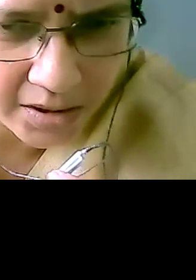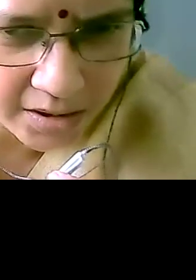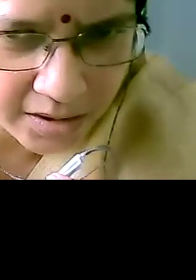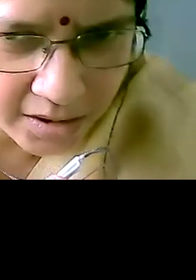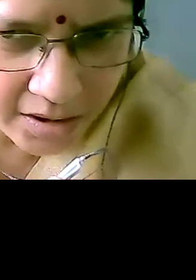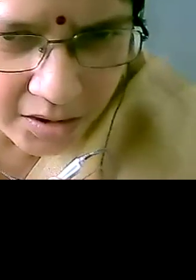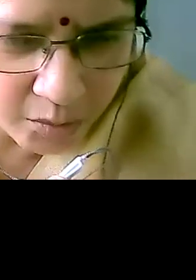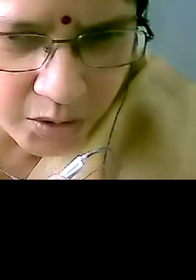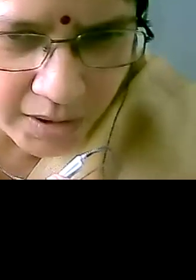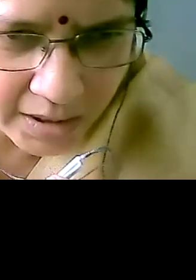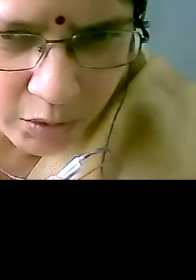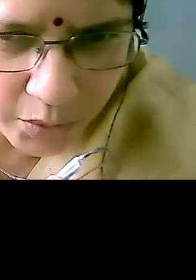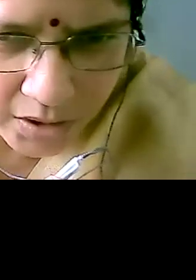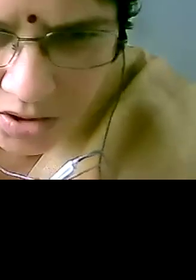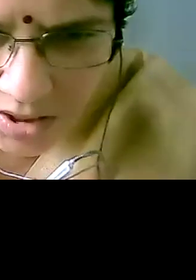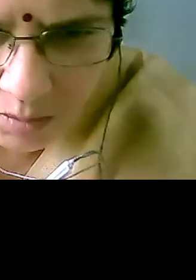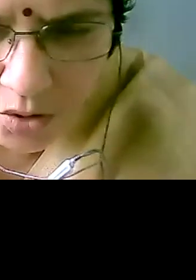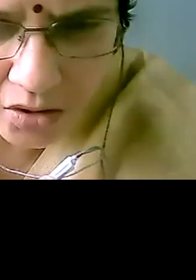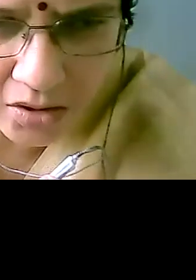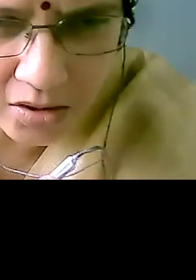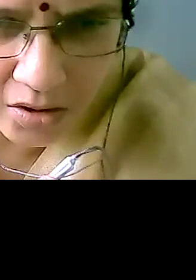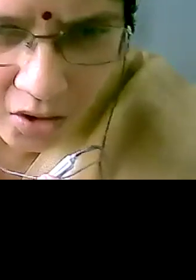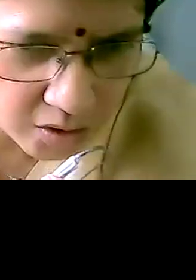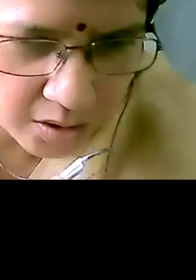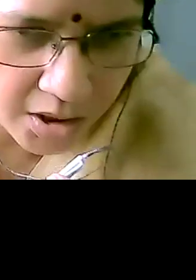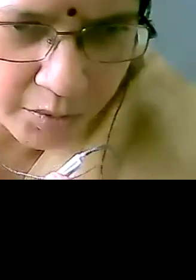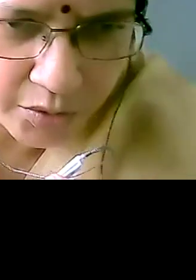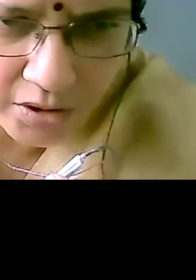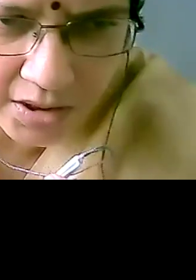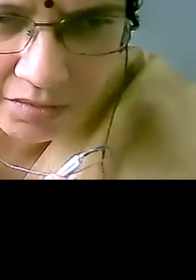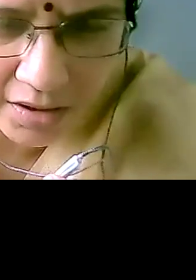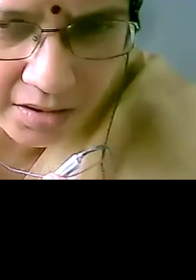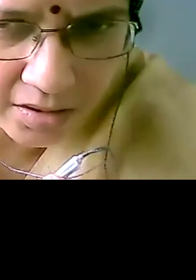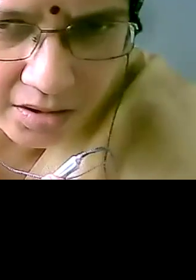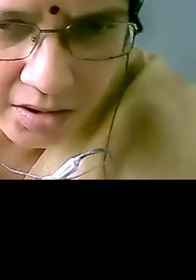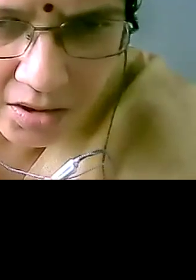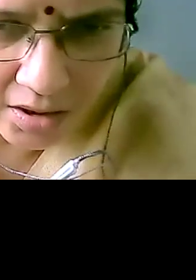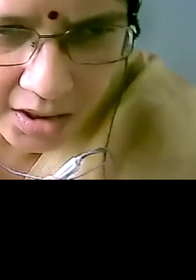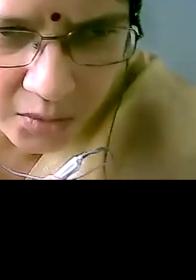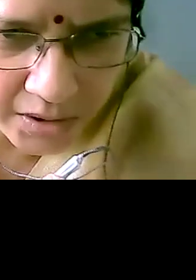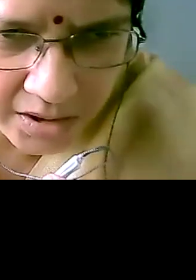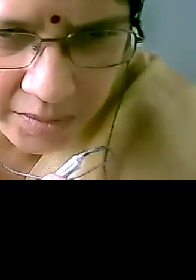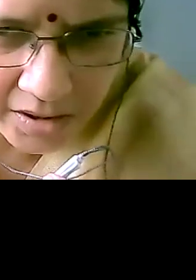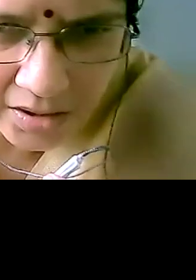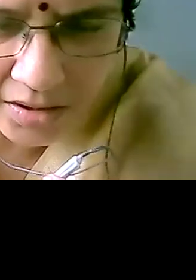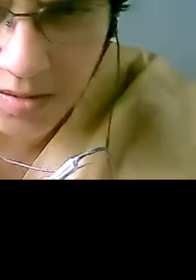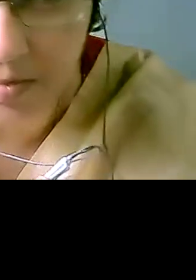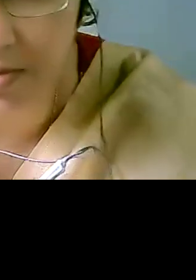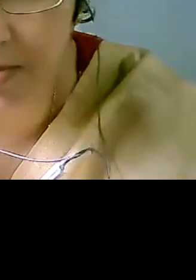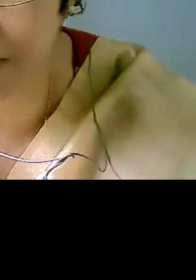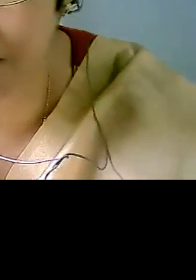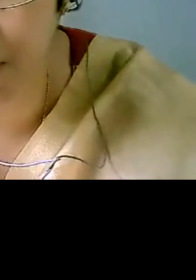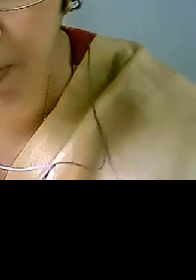any questions, you're most welcome to put it in the chat box or unmute yourself and ask questions,